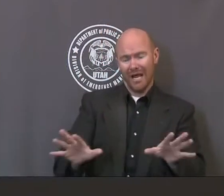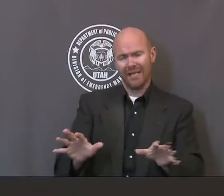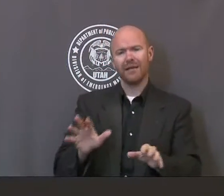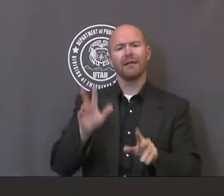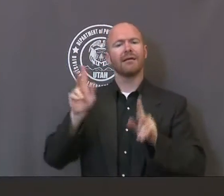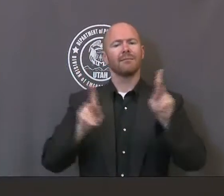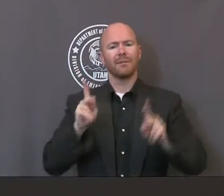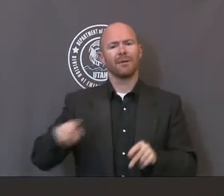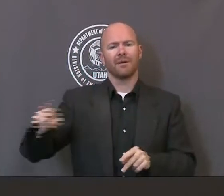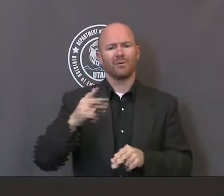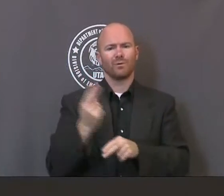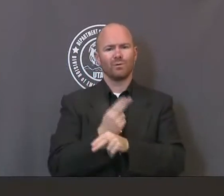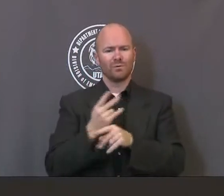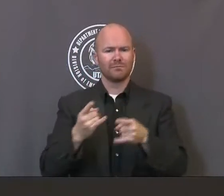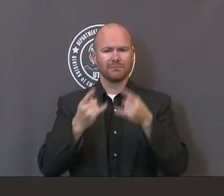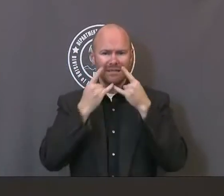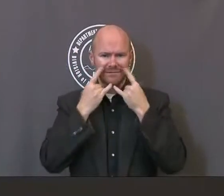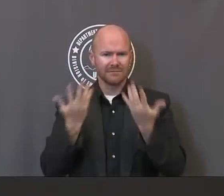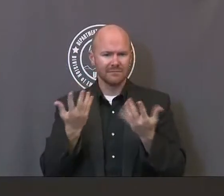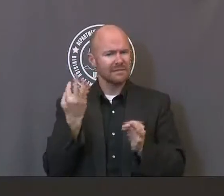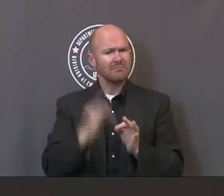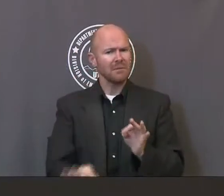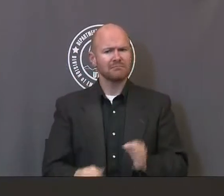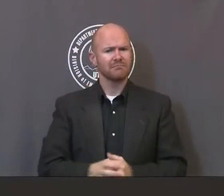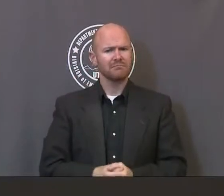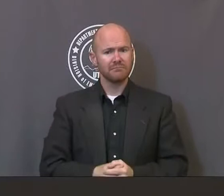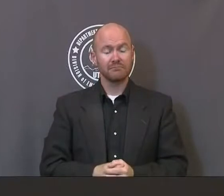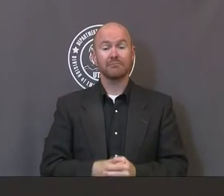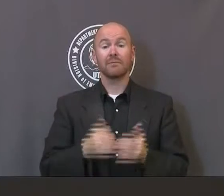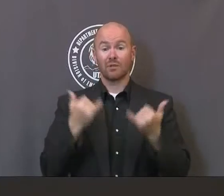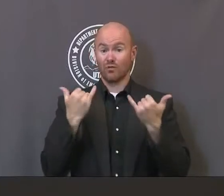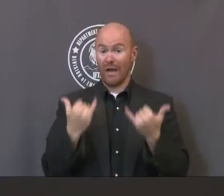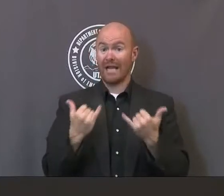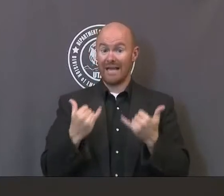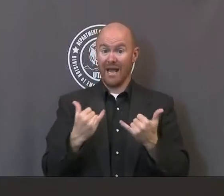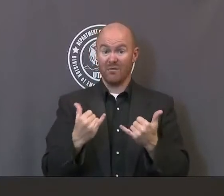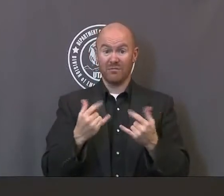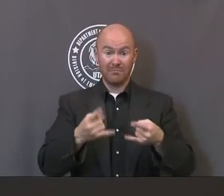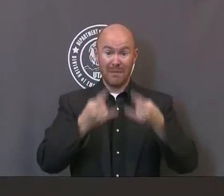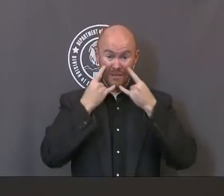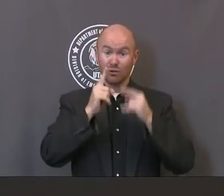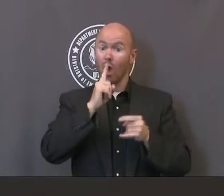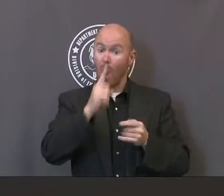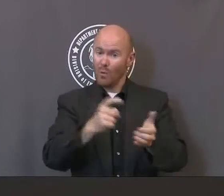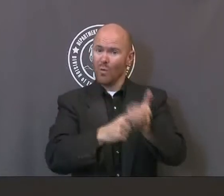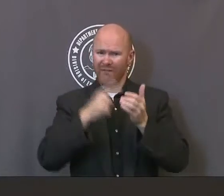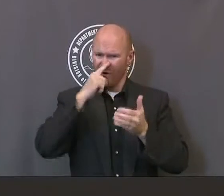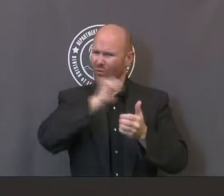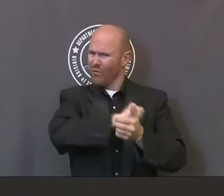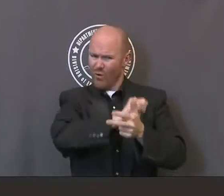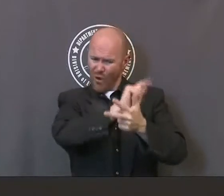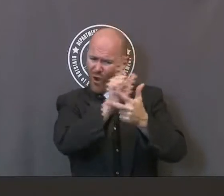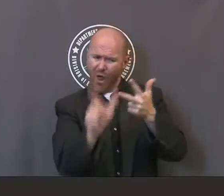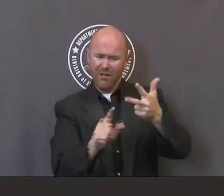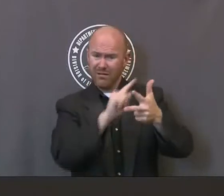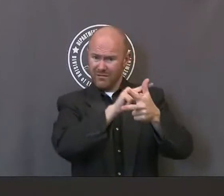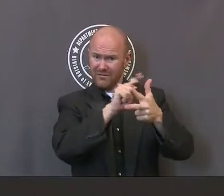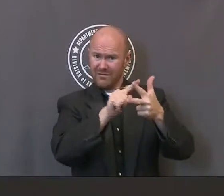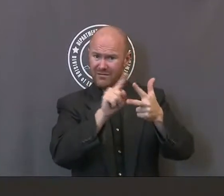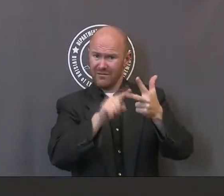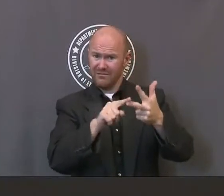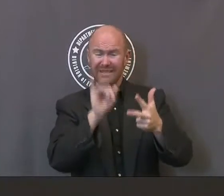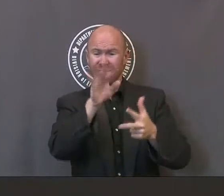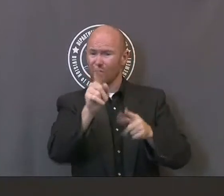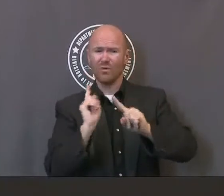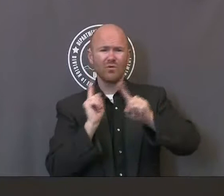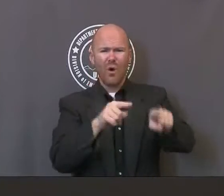now, masks are required across all transmission levels when attending events